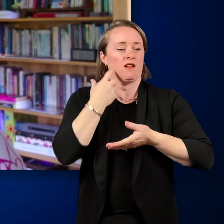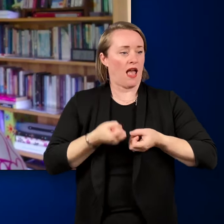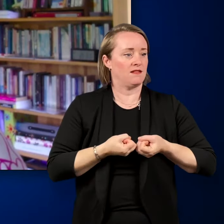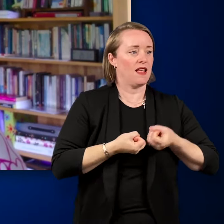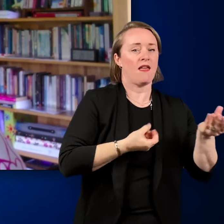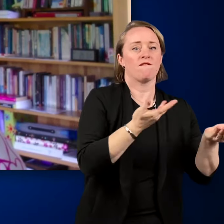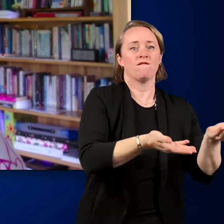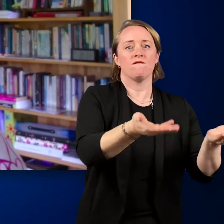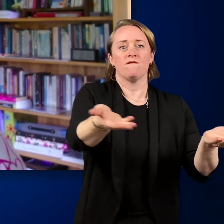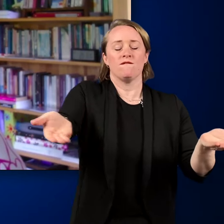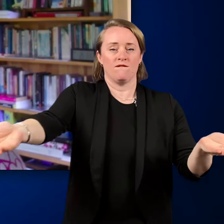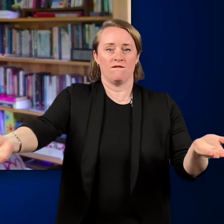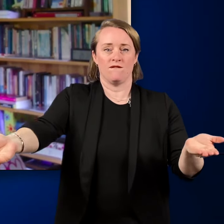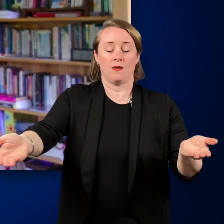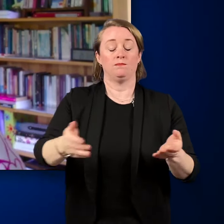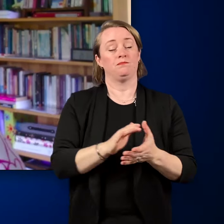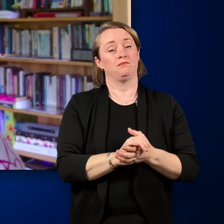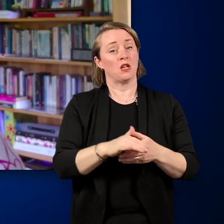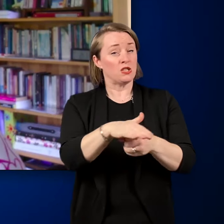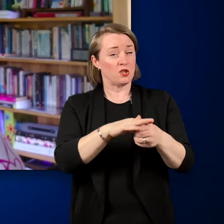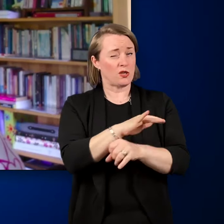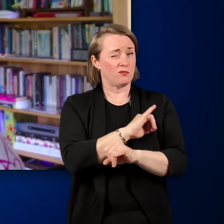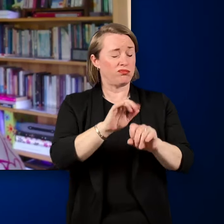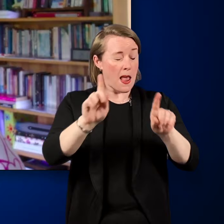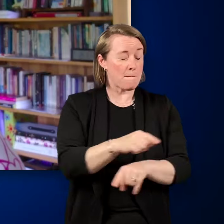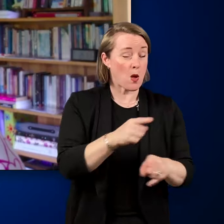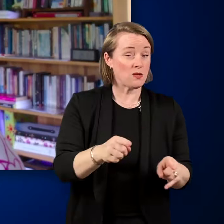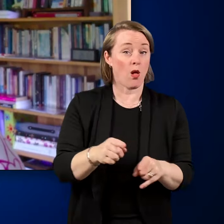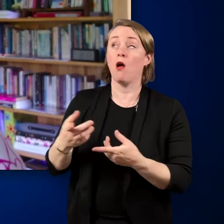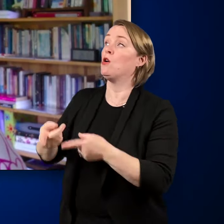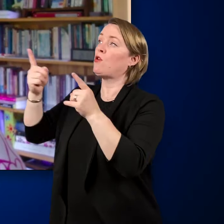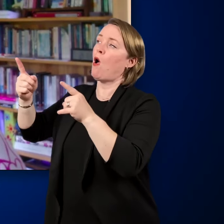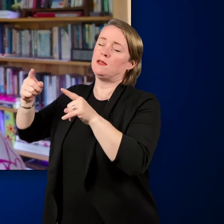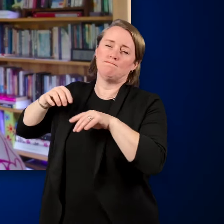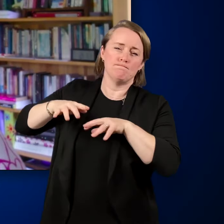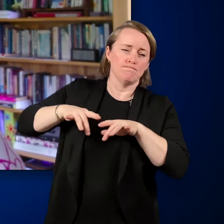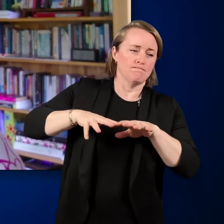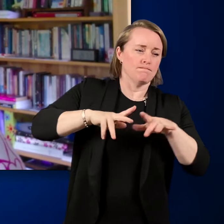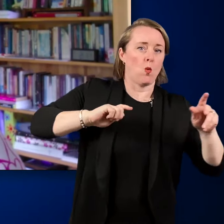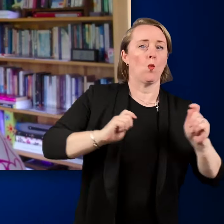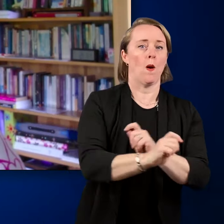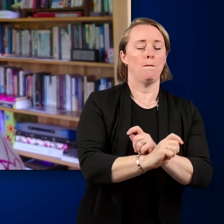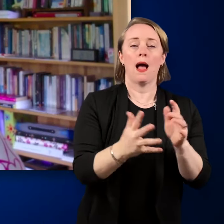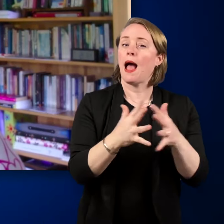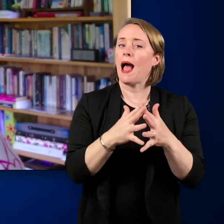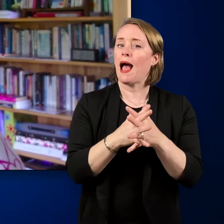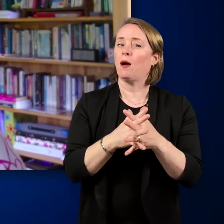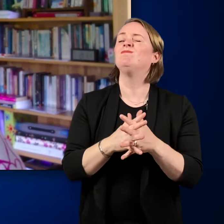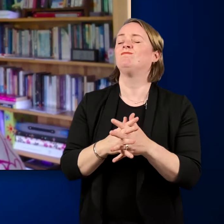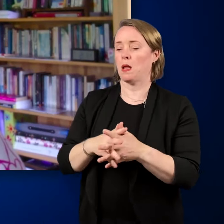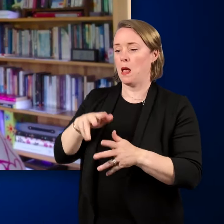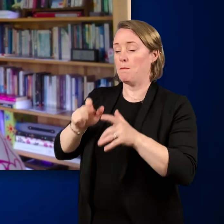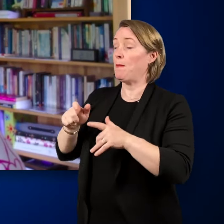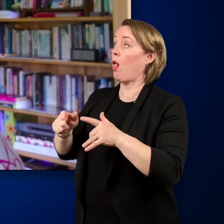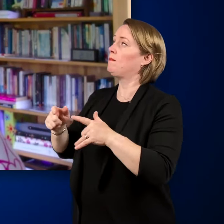The invasion of God into impossible situations comes through a people who have received power from on high and